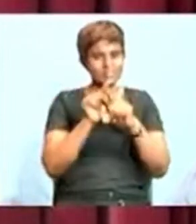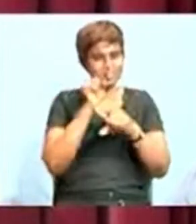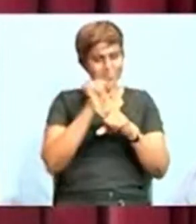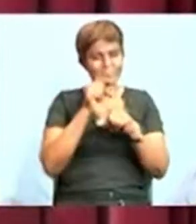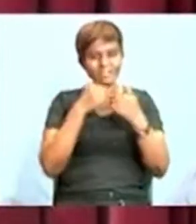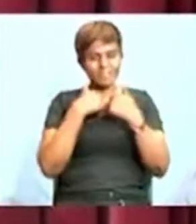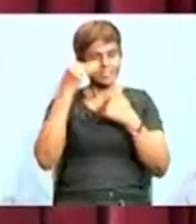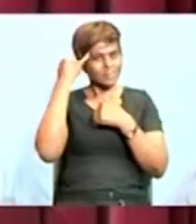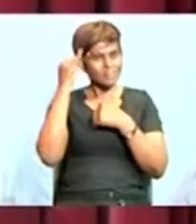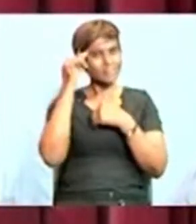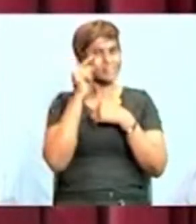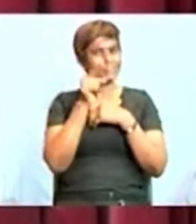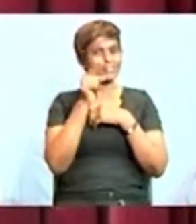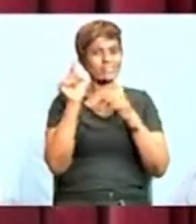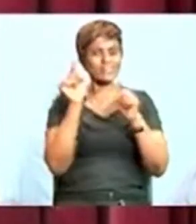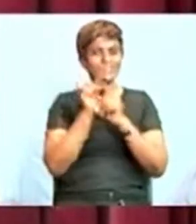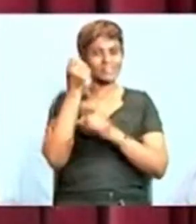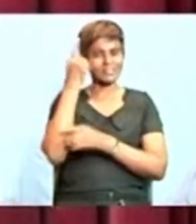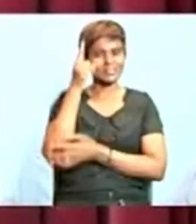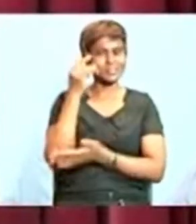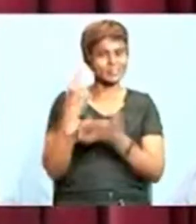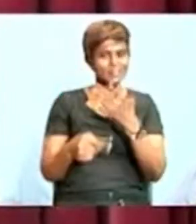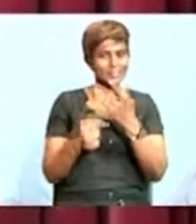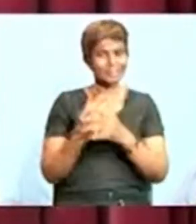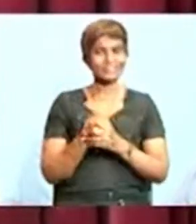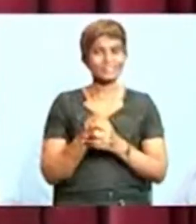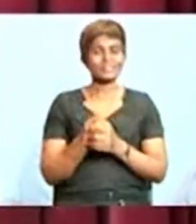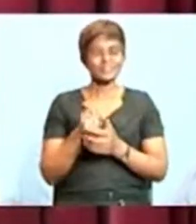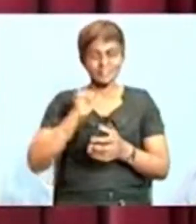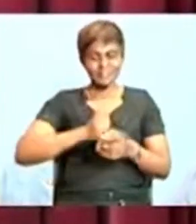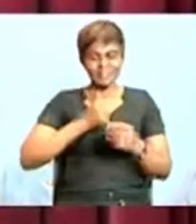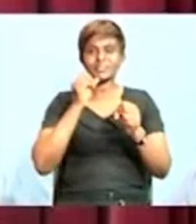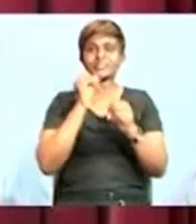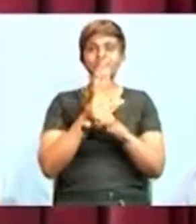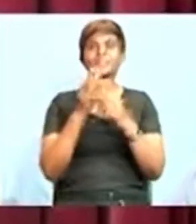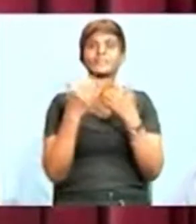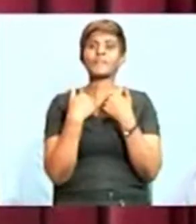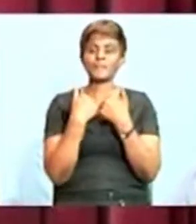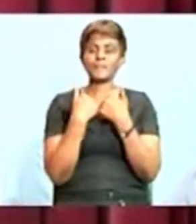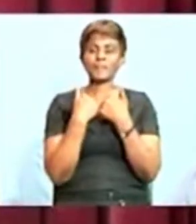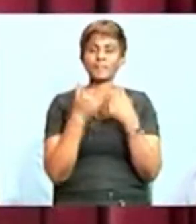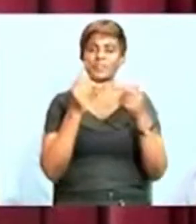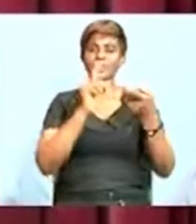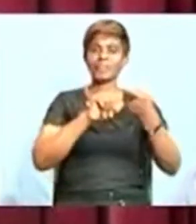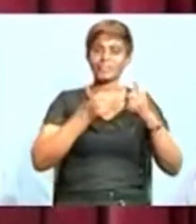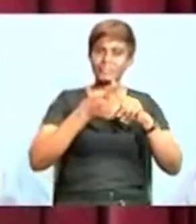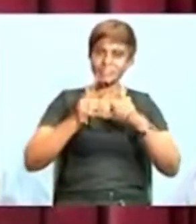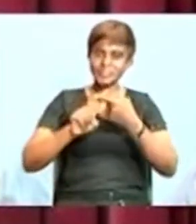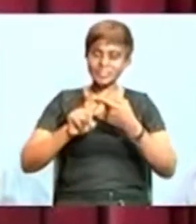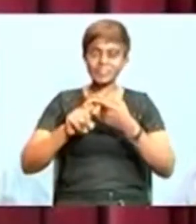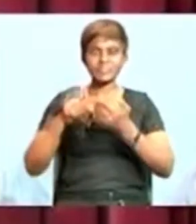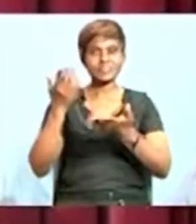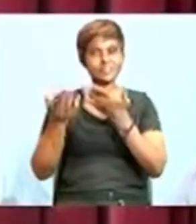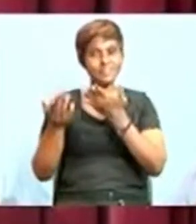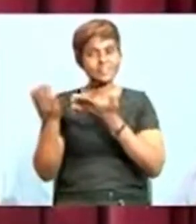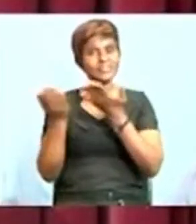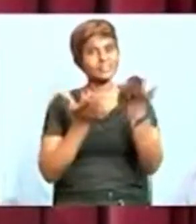impression or understanding that we already have our colleagues from maybe